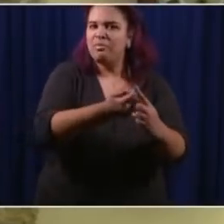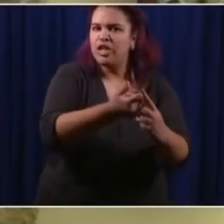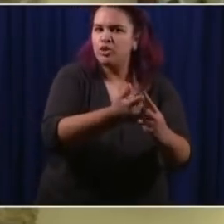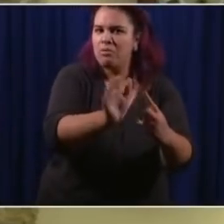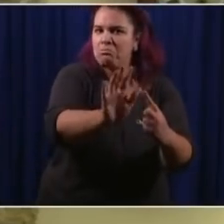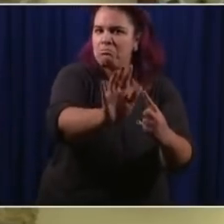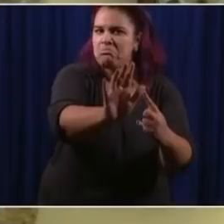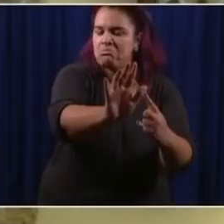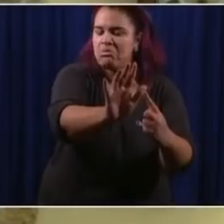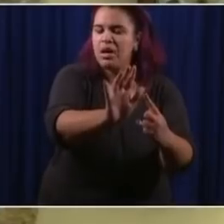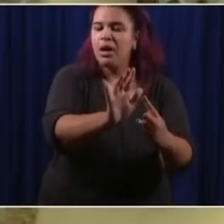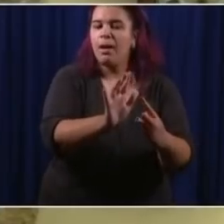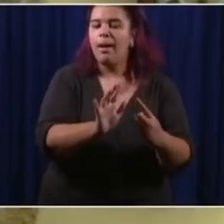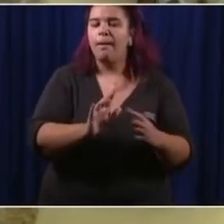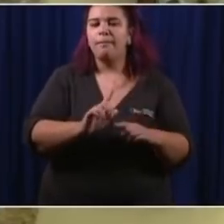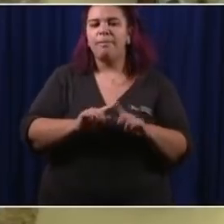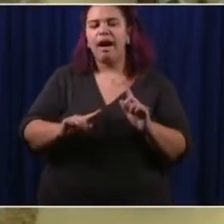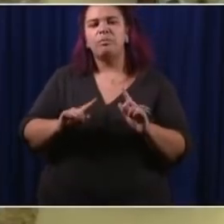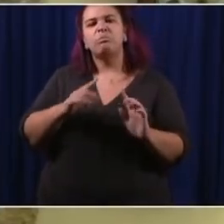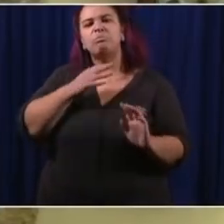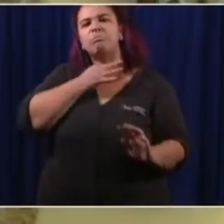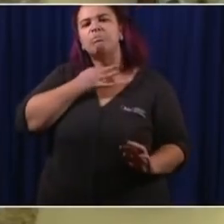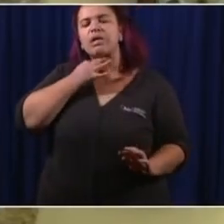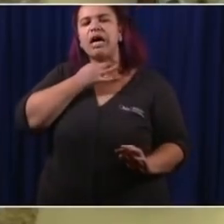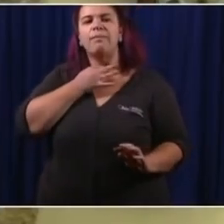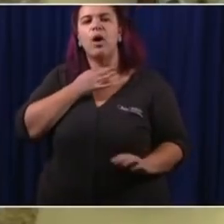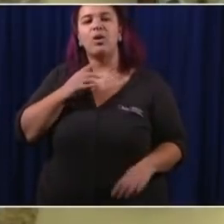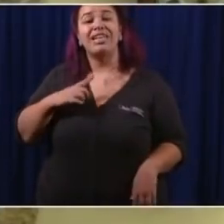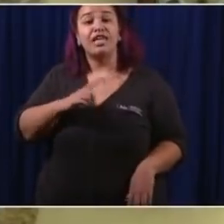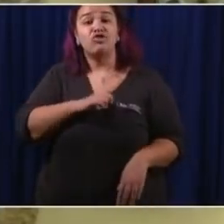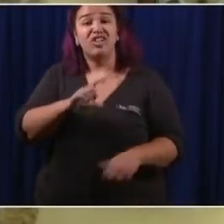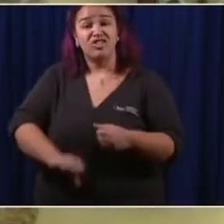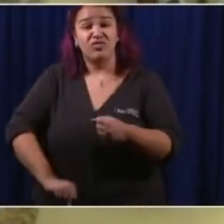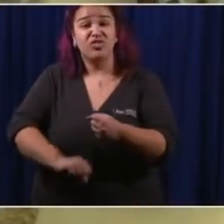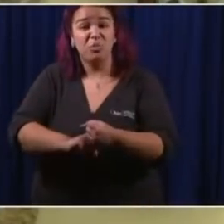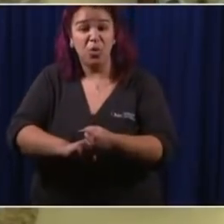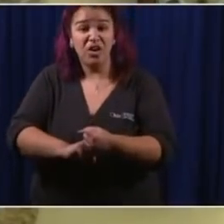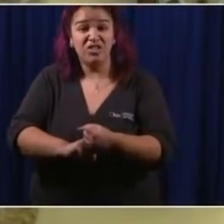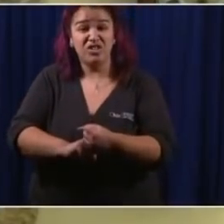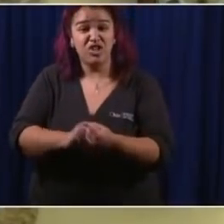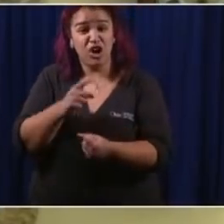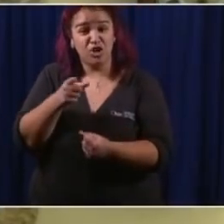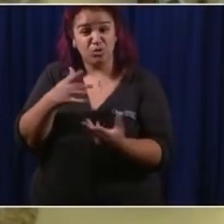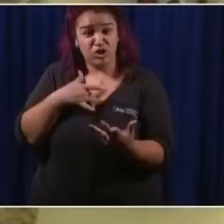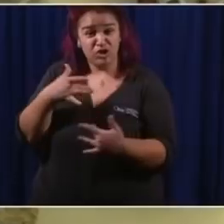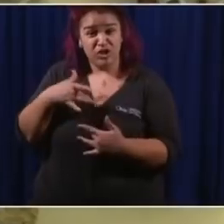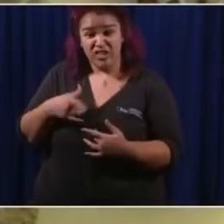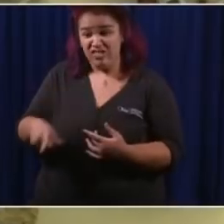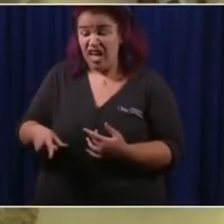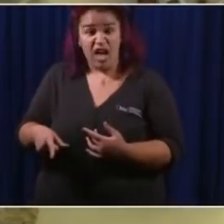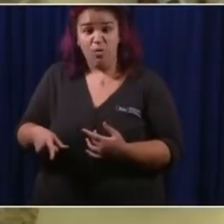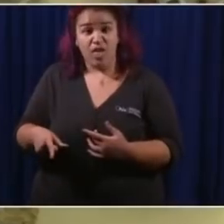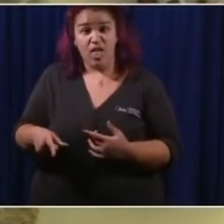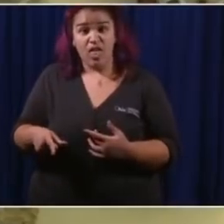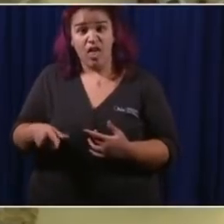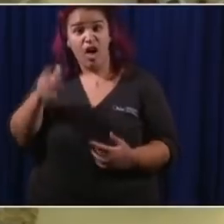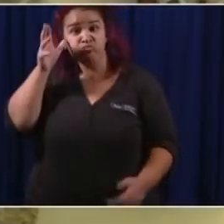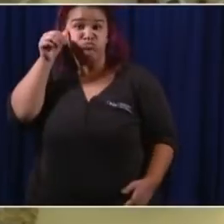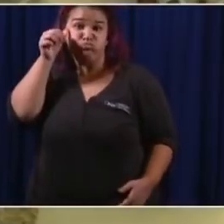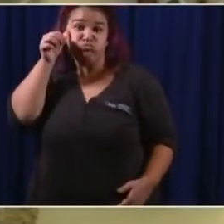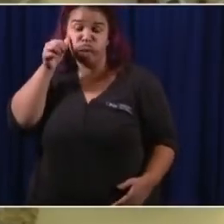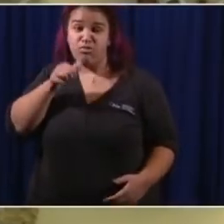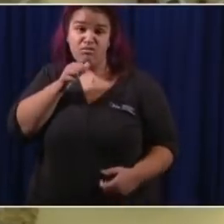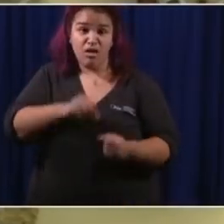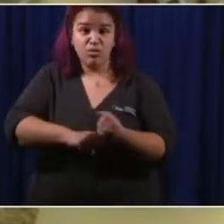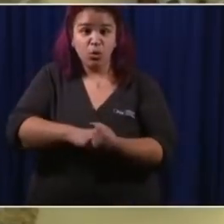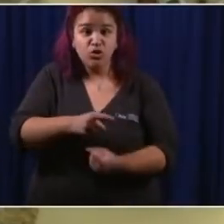about your legislative support regarding the pandemic as, time goes on and the health orders stay in